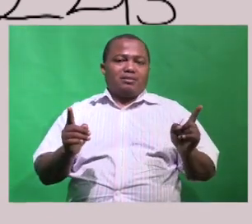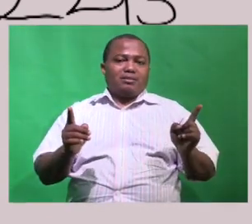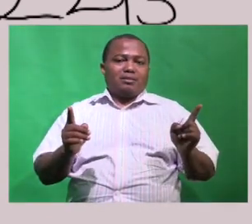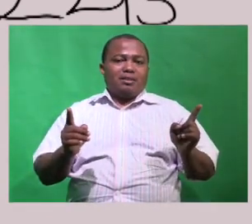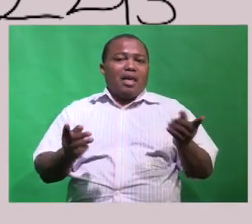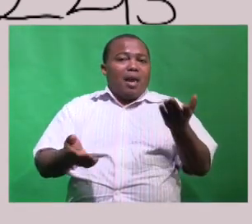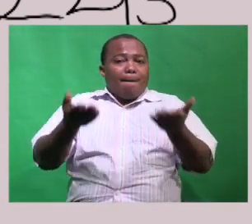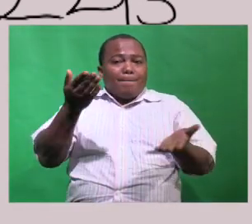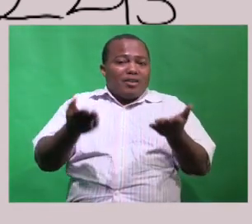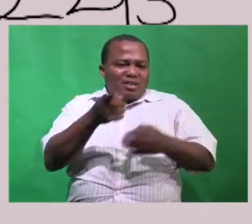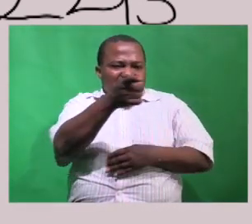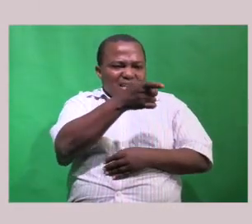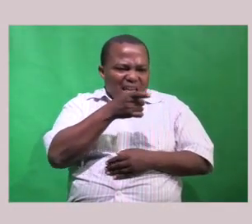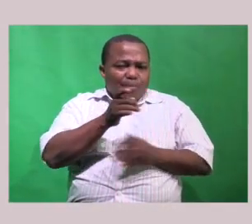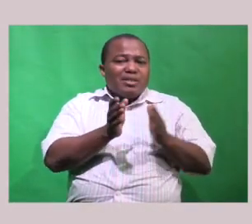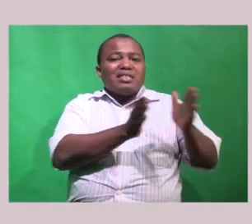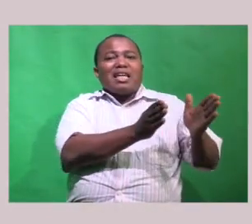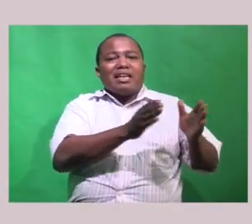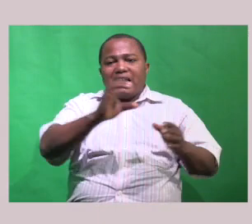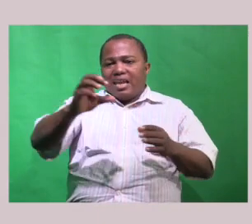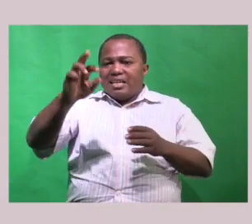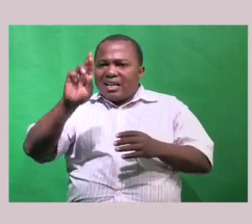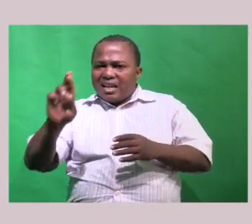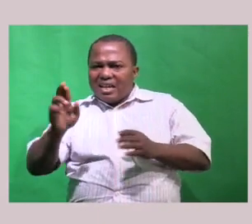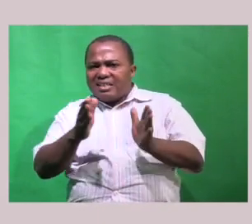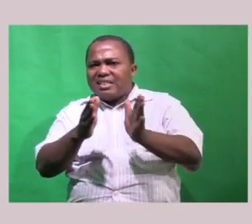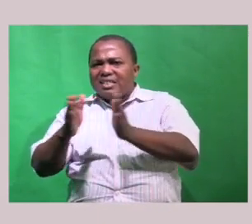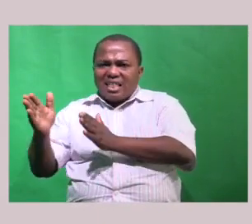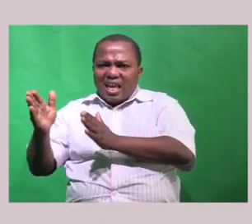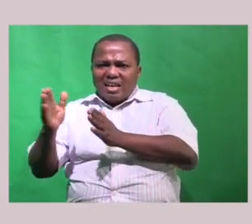between debit side and credit side,